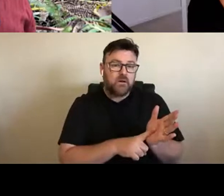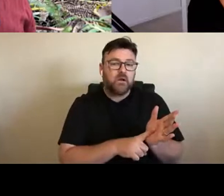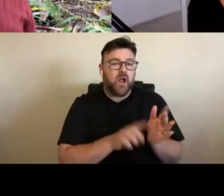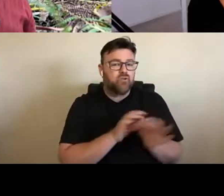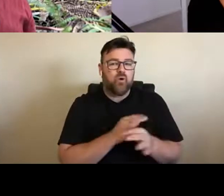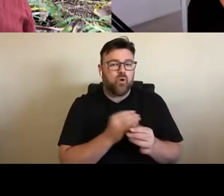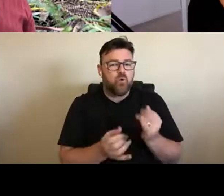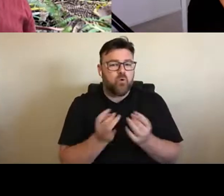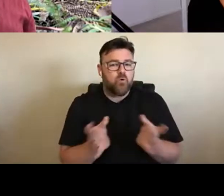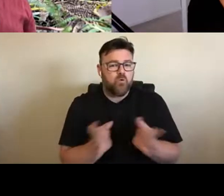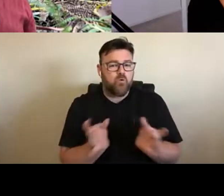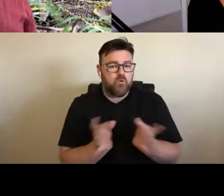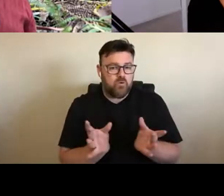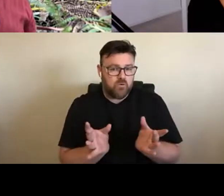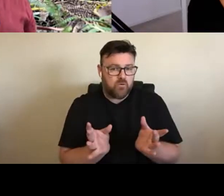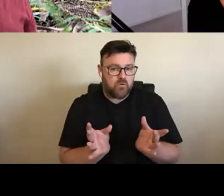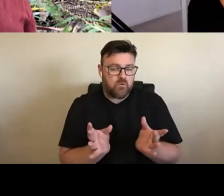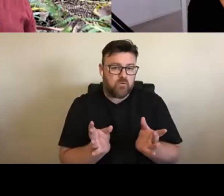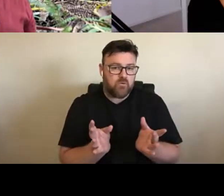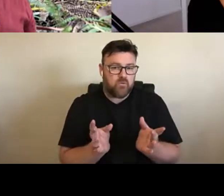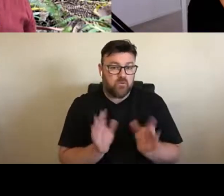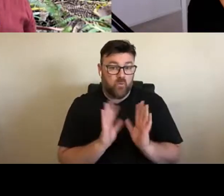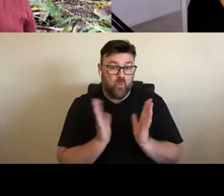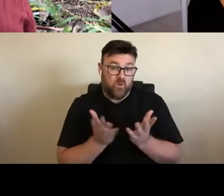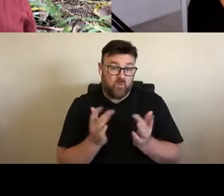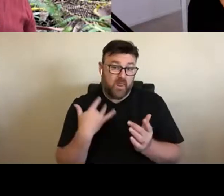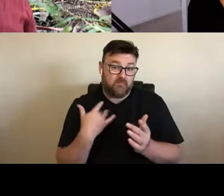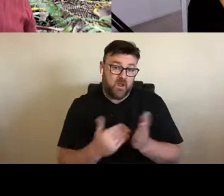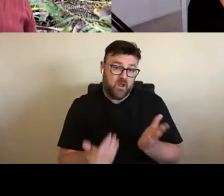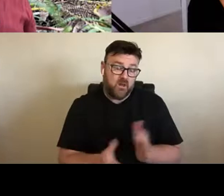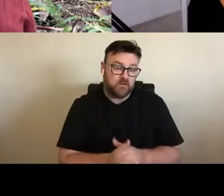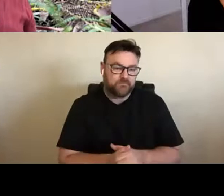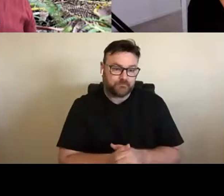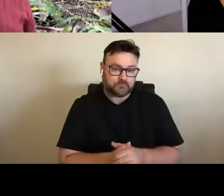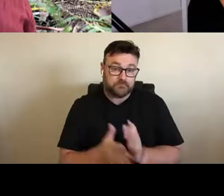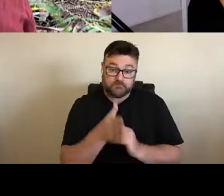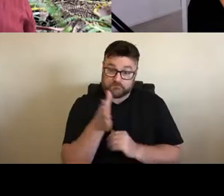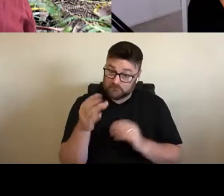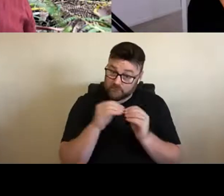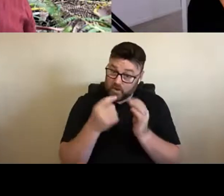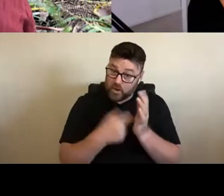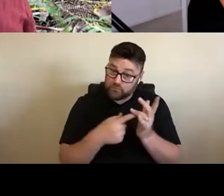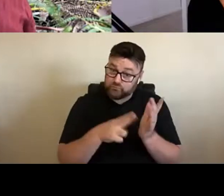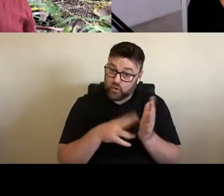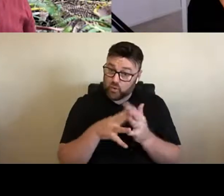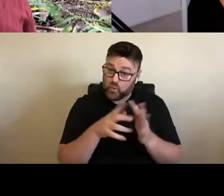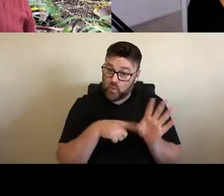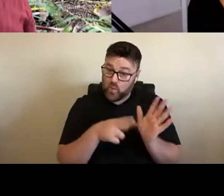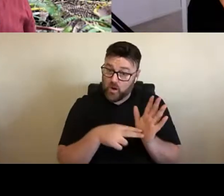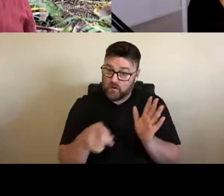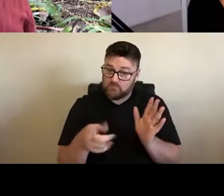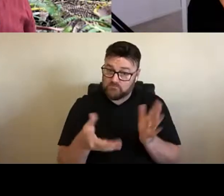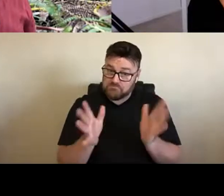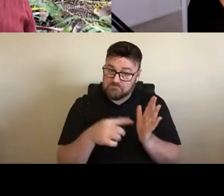to the world that we live in. Maybe Bronwyn, you can, do you feel like going